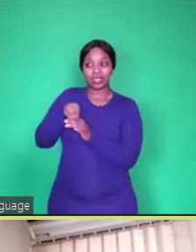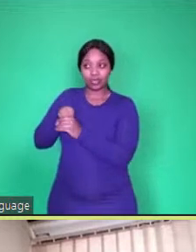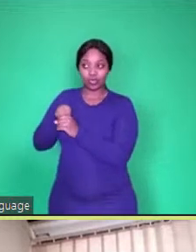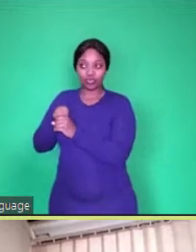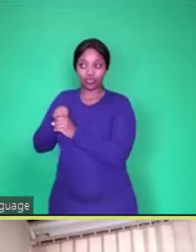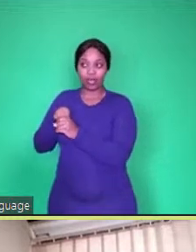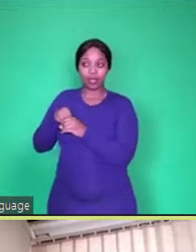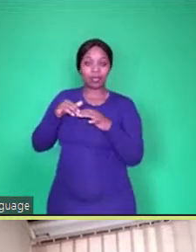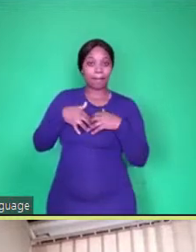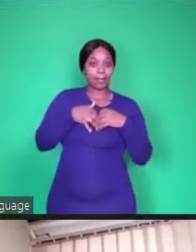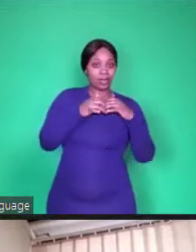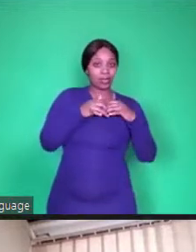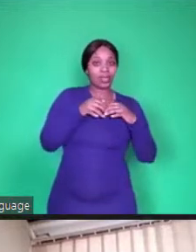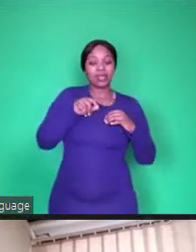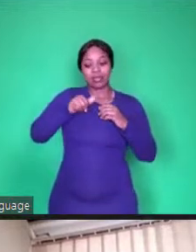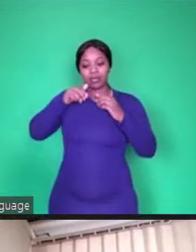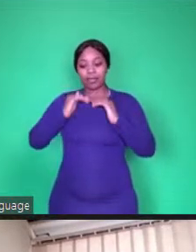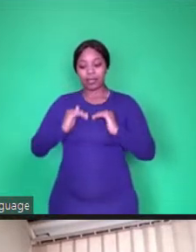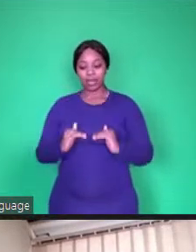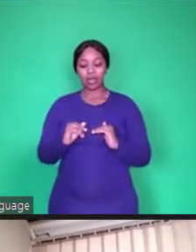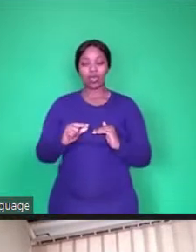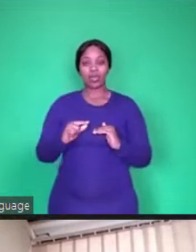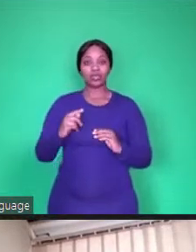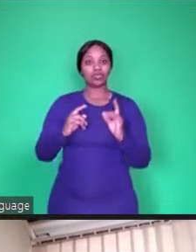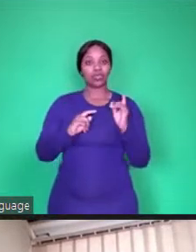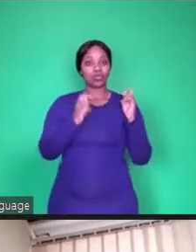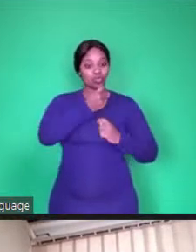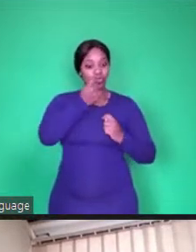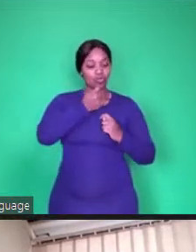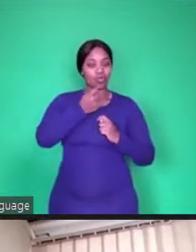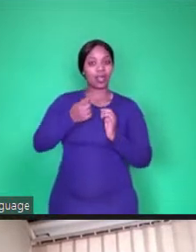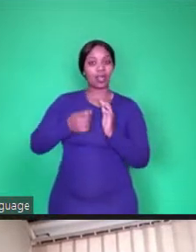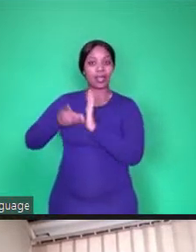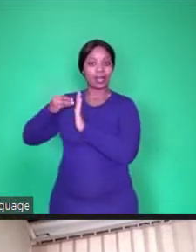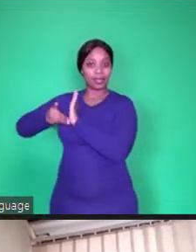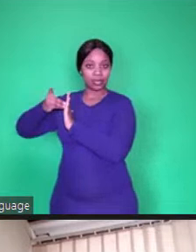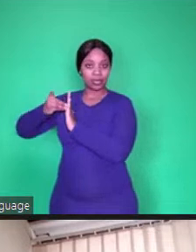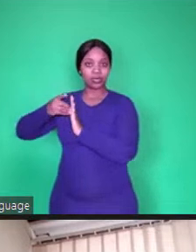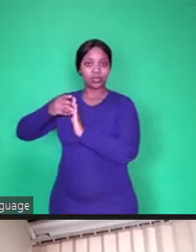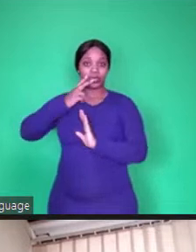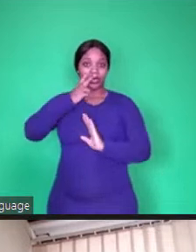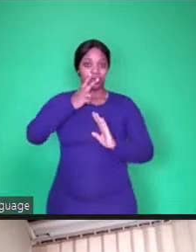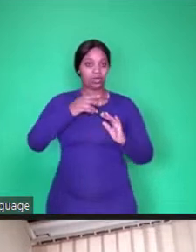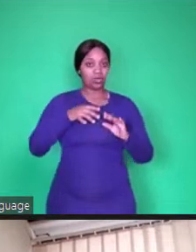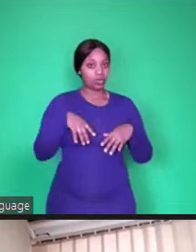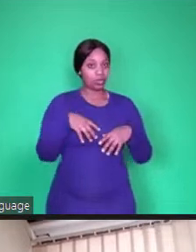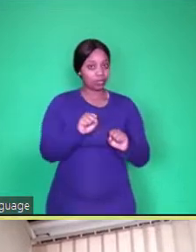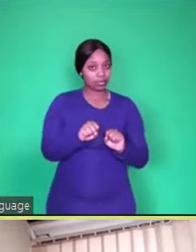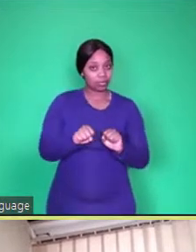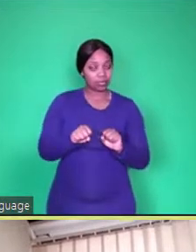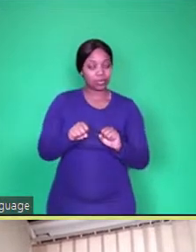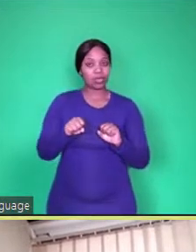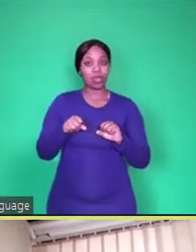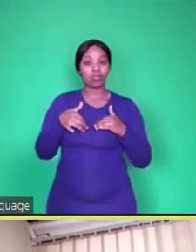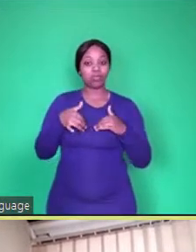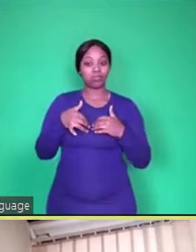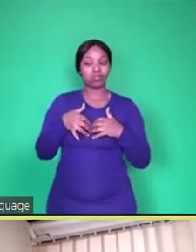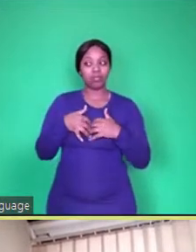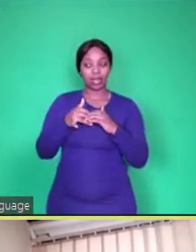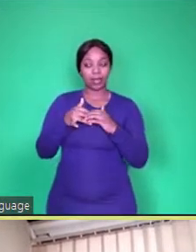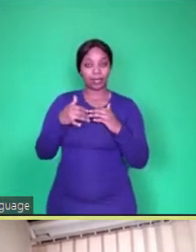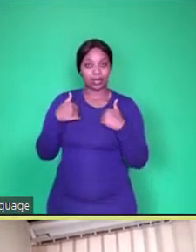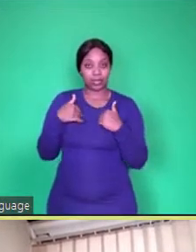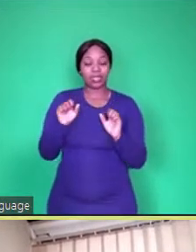urban. Okay, we have that one. We can see conceptual kickstart. Oh, yes, I can see that